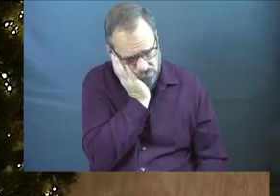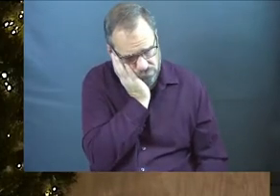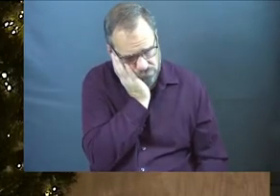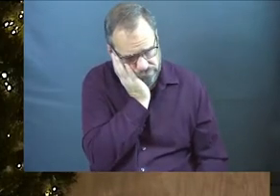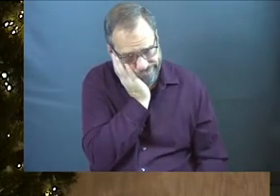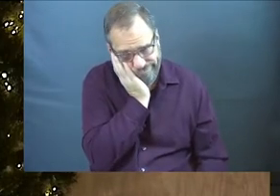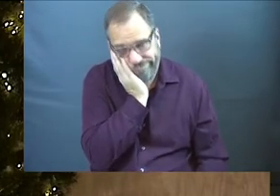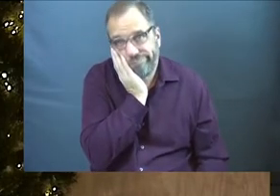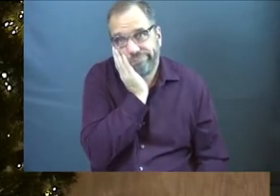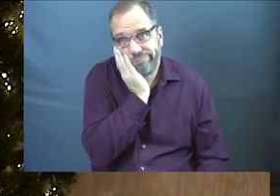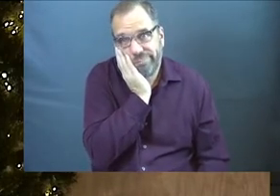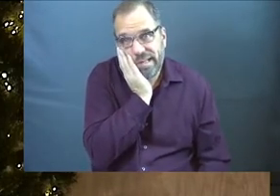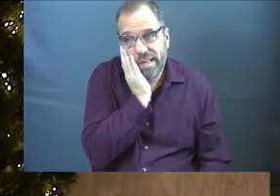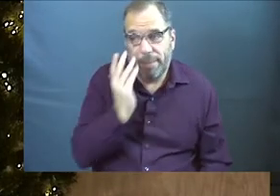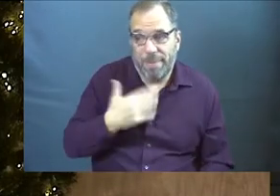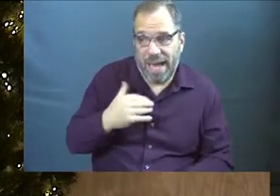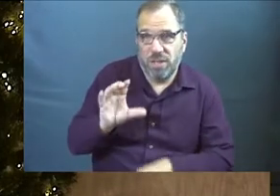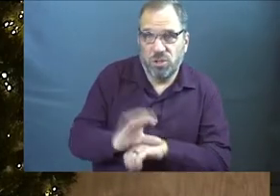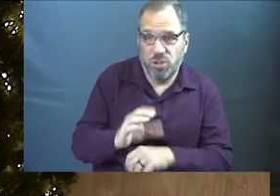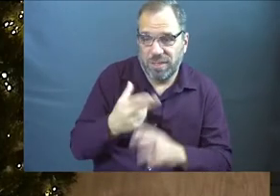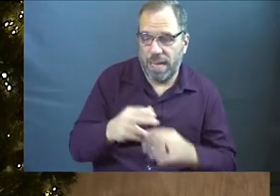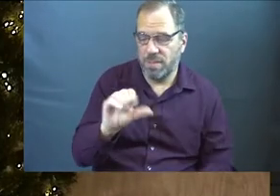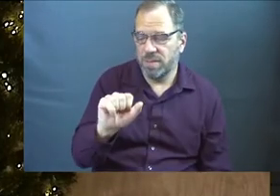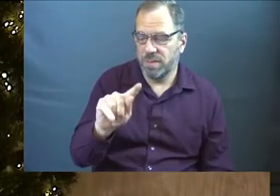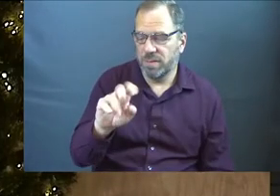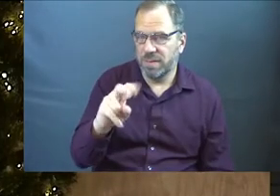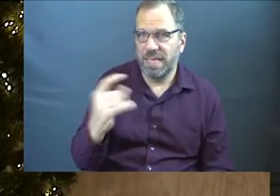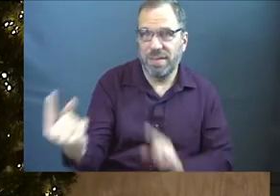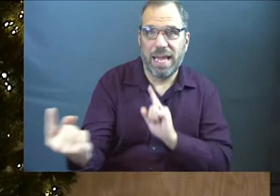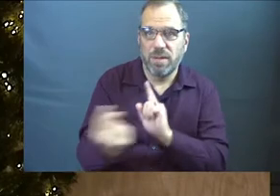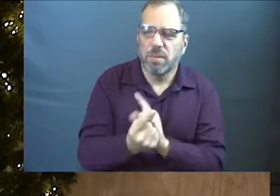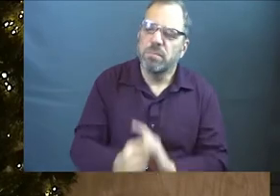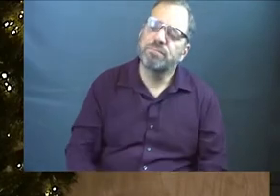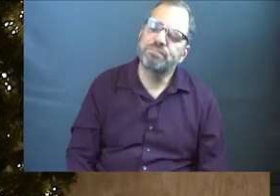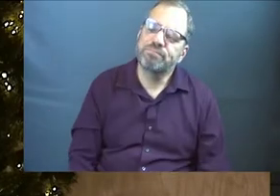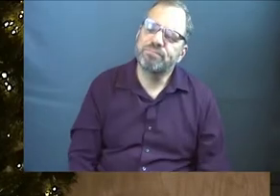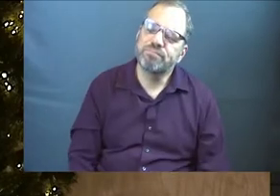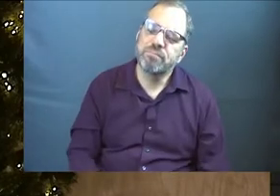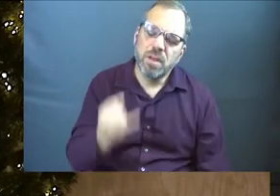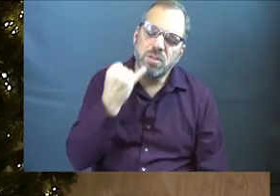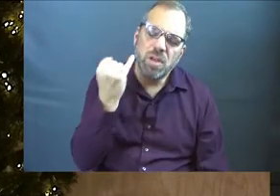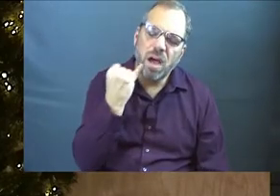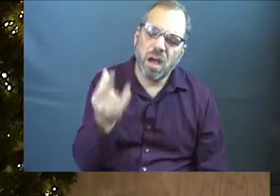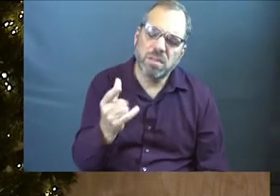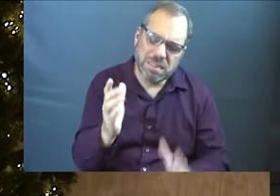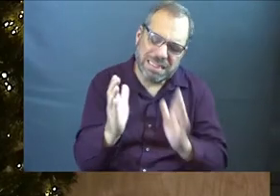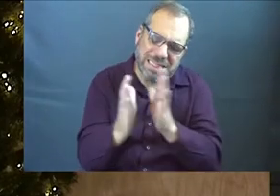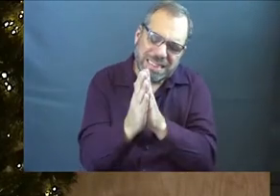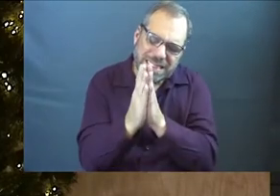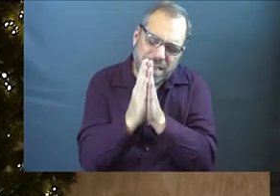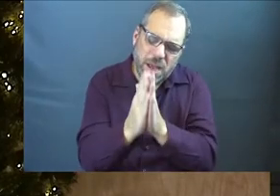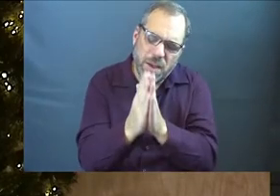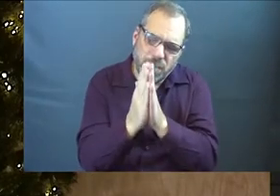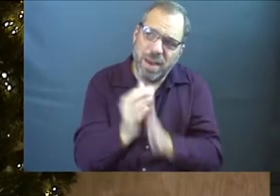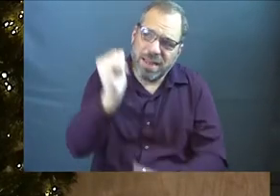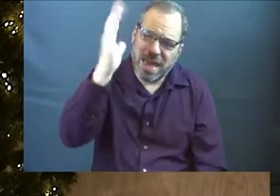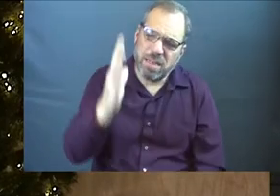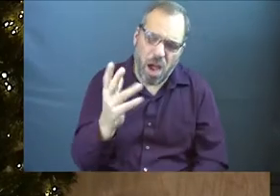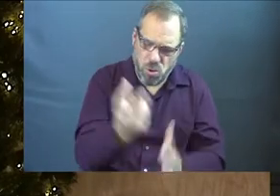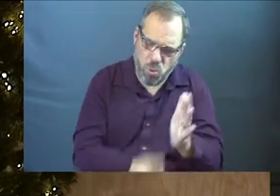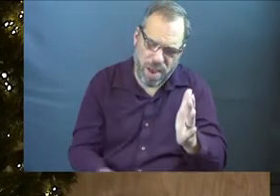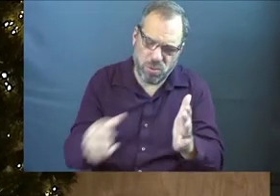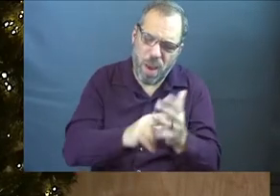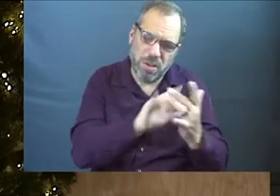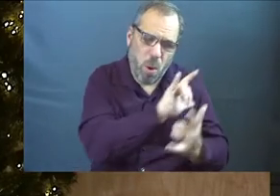And this elder in my church, Steve Heyer, came to me and said, Josh, you need to pray that God